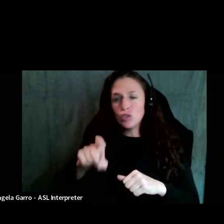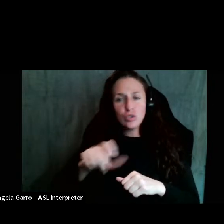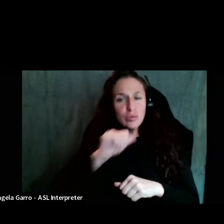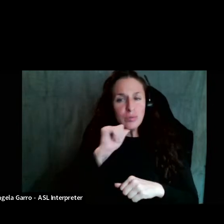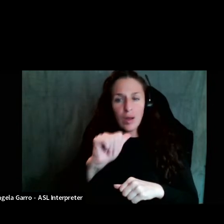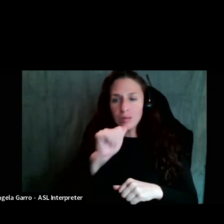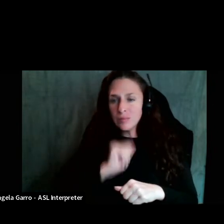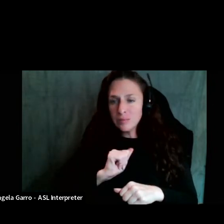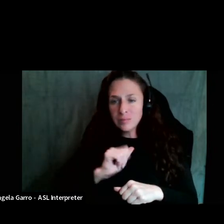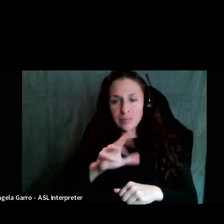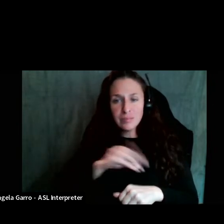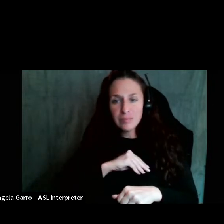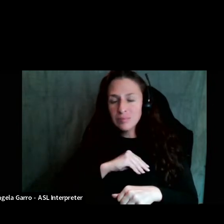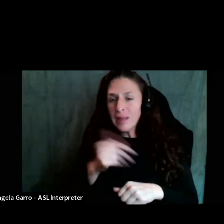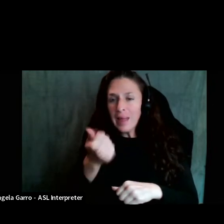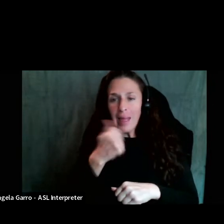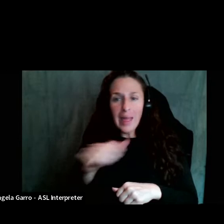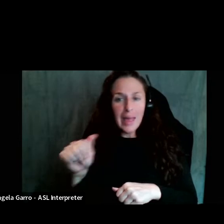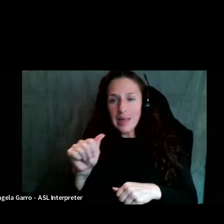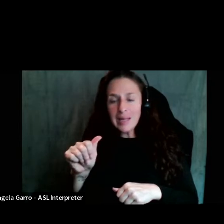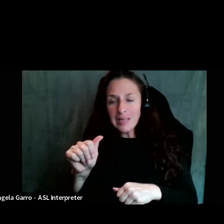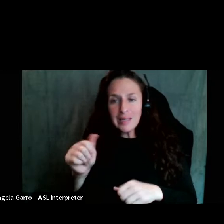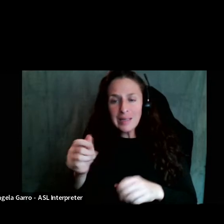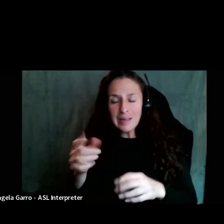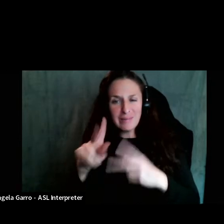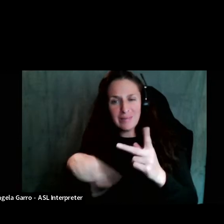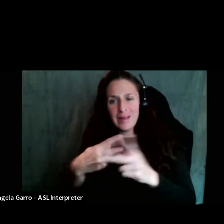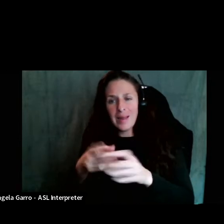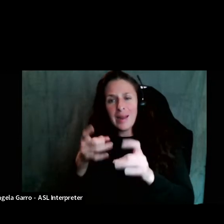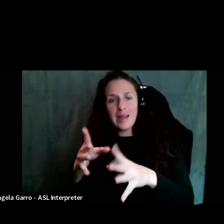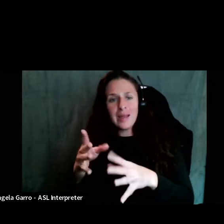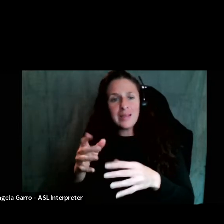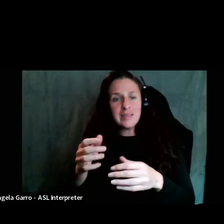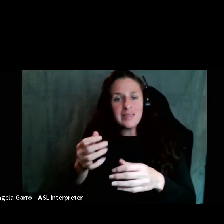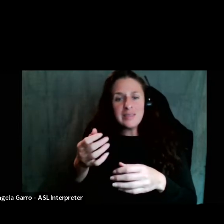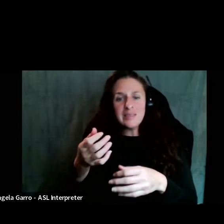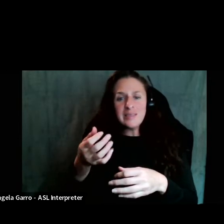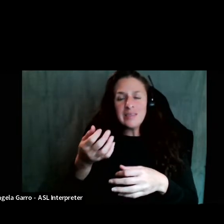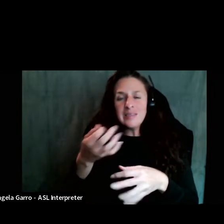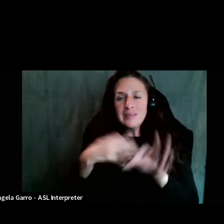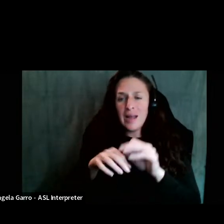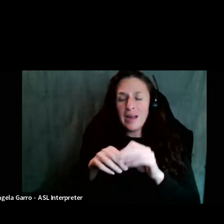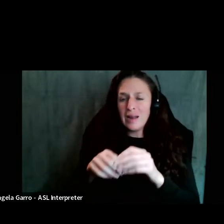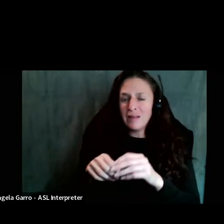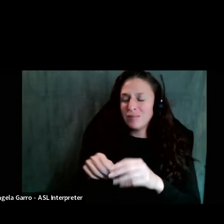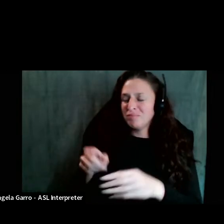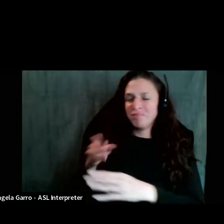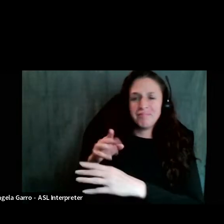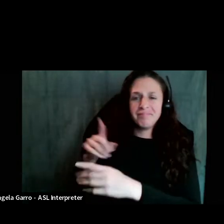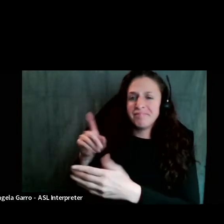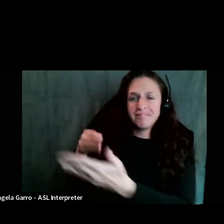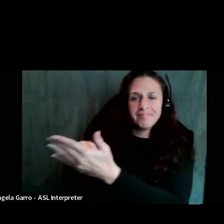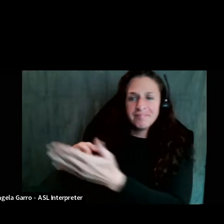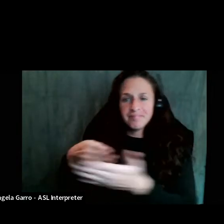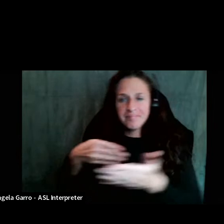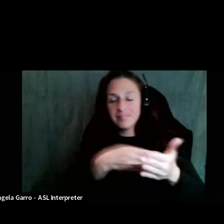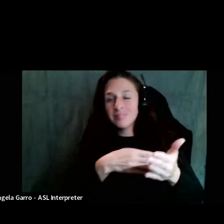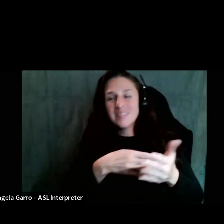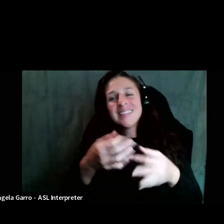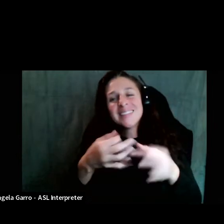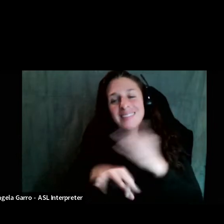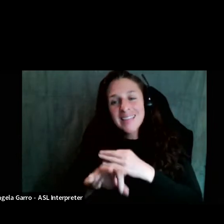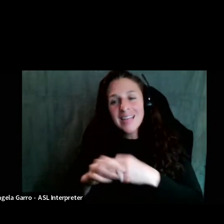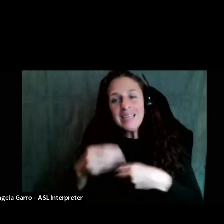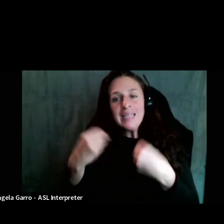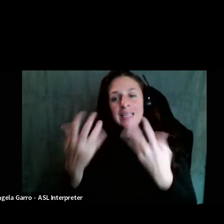any kind of hate. And rather than condemn this or that, how about we give our students the skills to